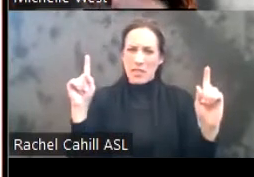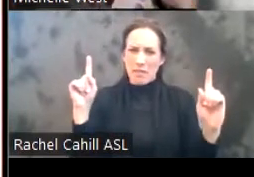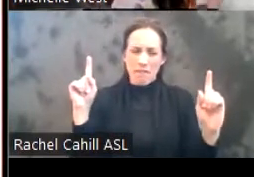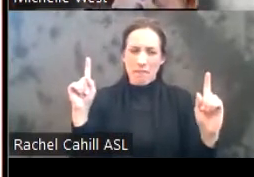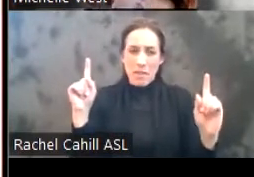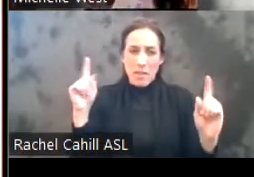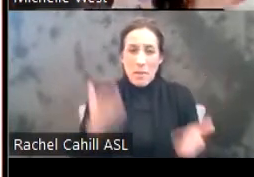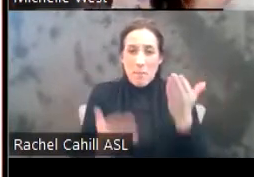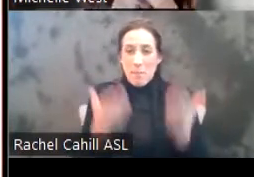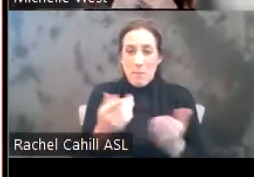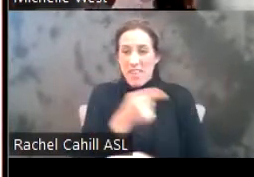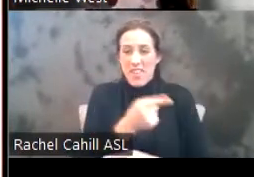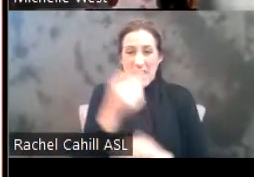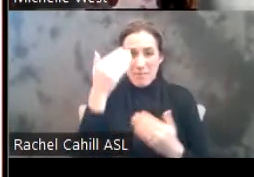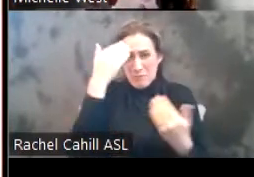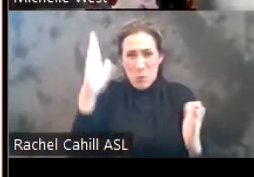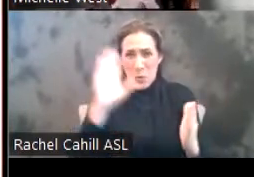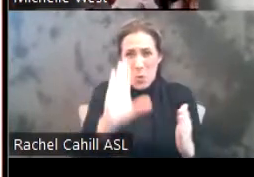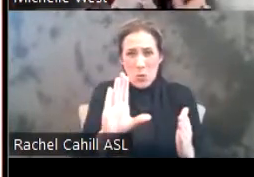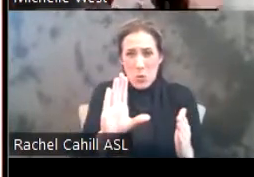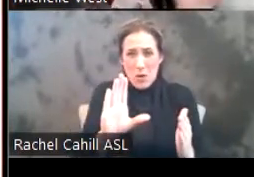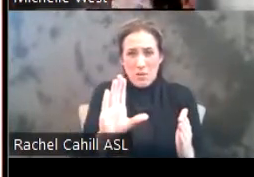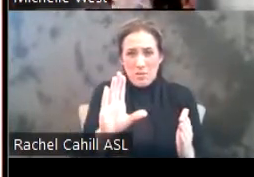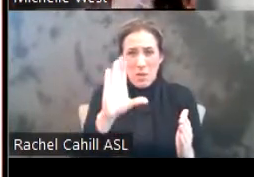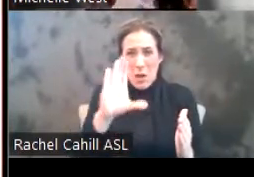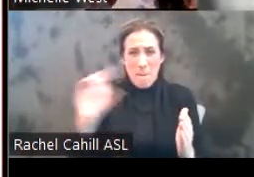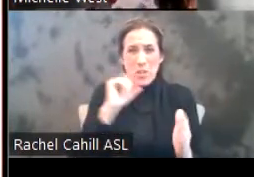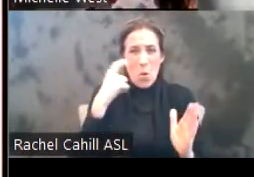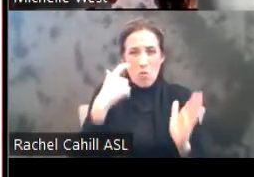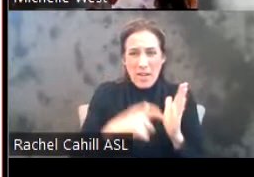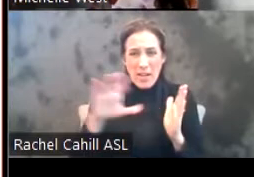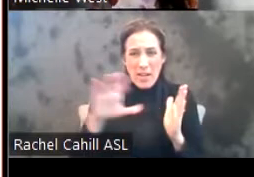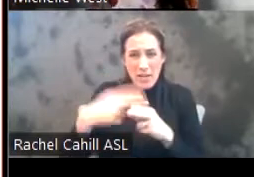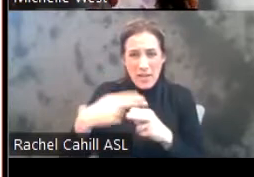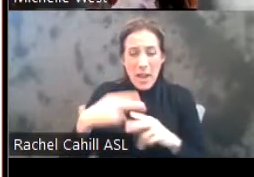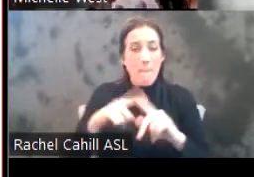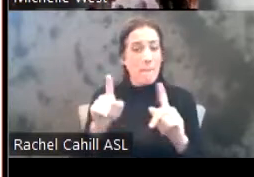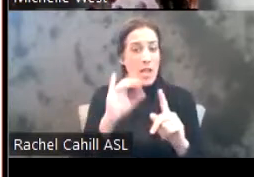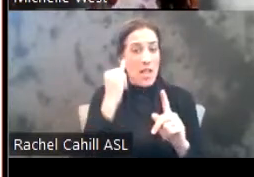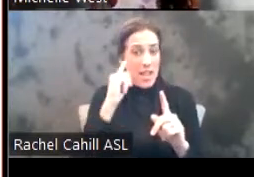may not know what your logo is and just skim right over it. But if your heading was really clear, like this one is,